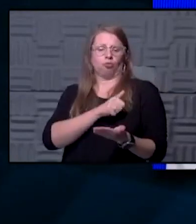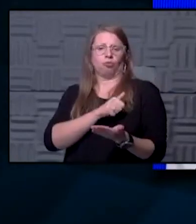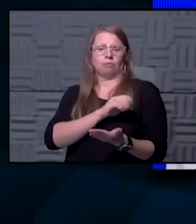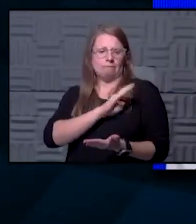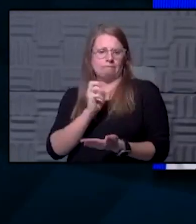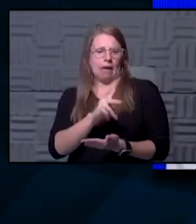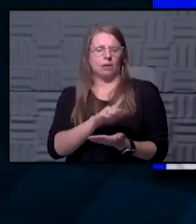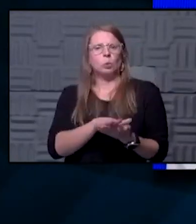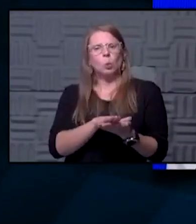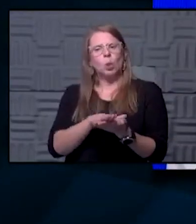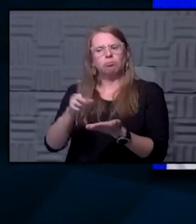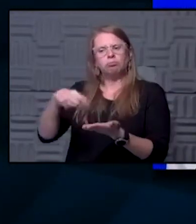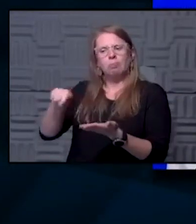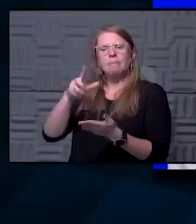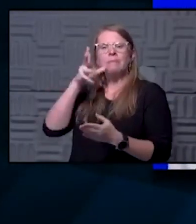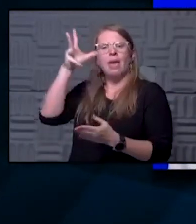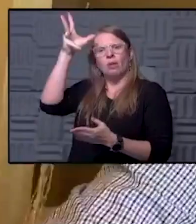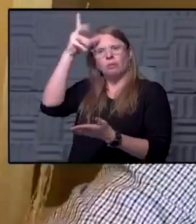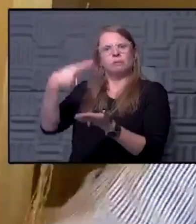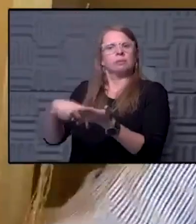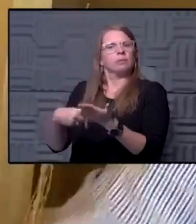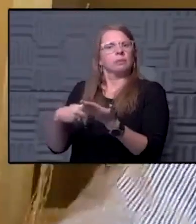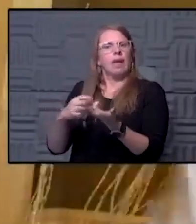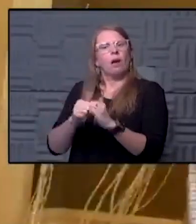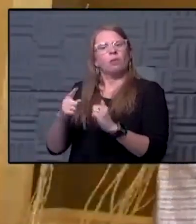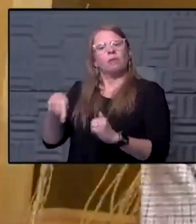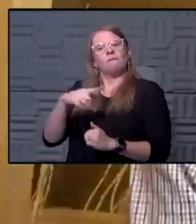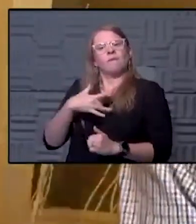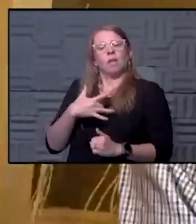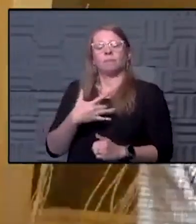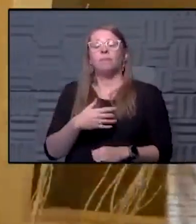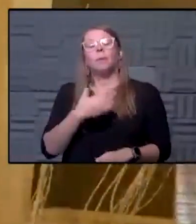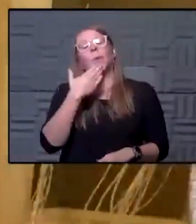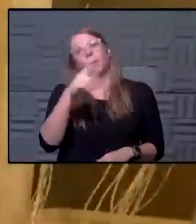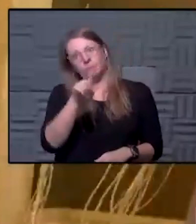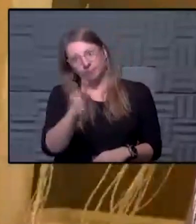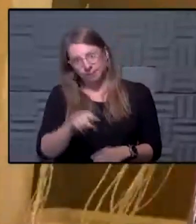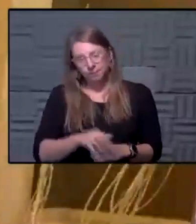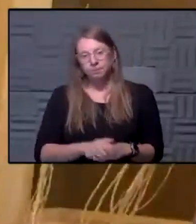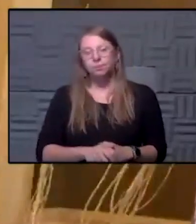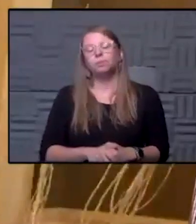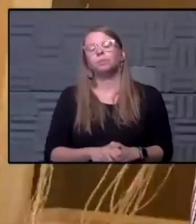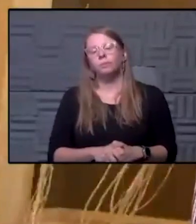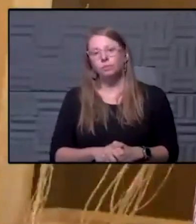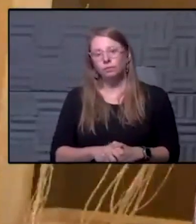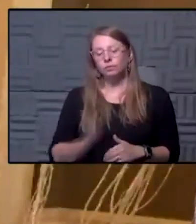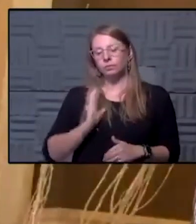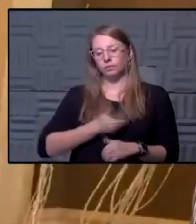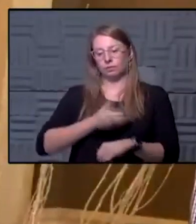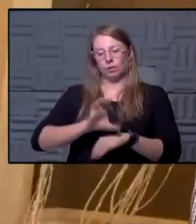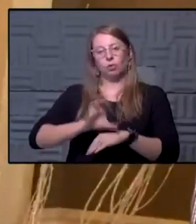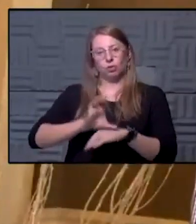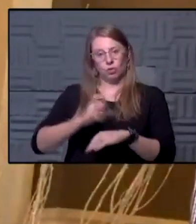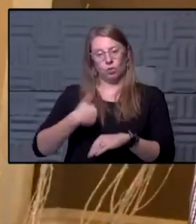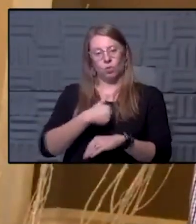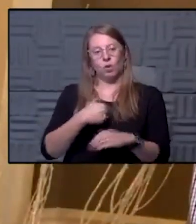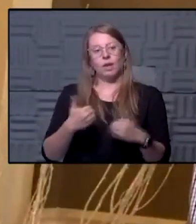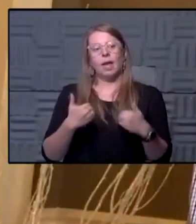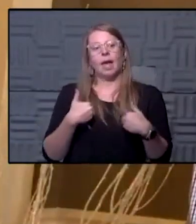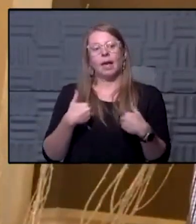returning to school amongst the parents. That's a very good question. And even our church, we had a